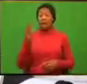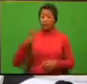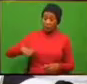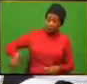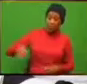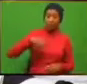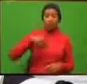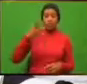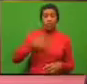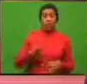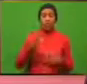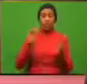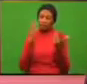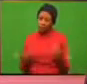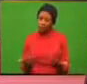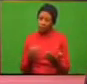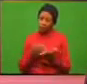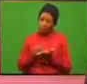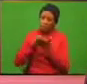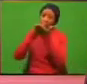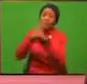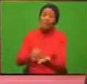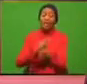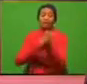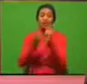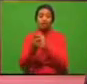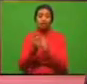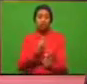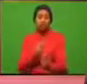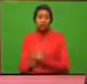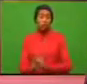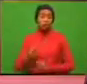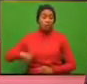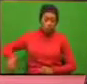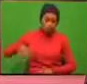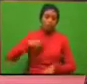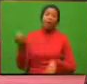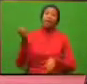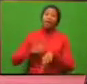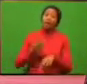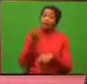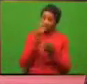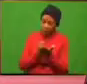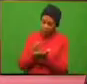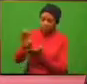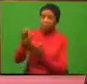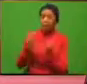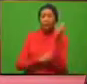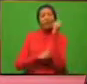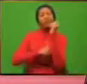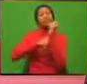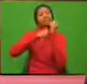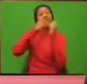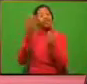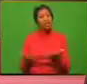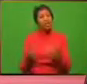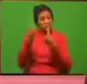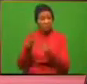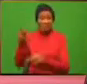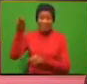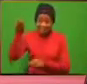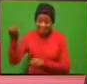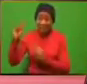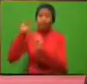to bring about fundamental changes, we need to invest in infrastructure, particularly in